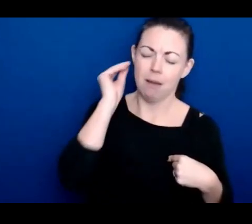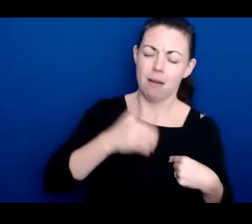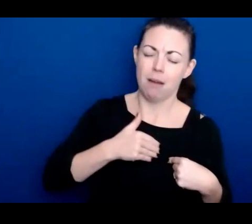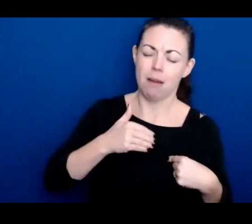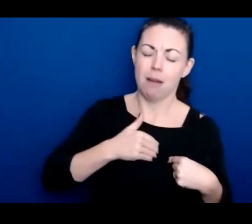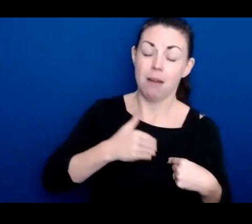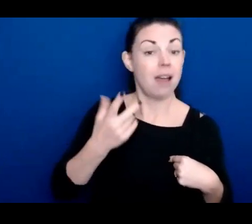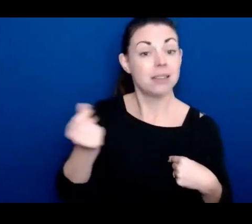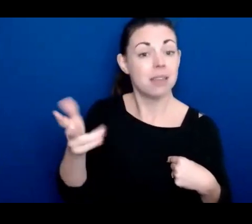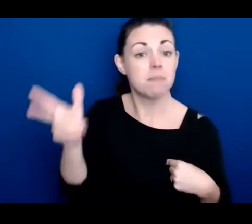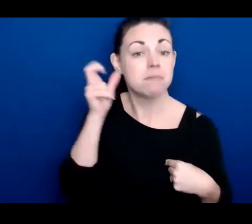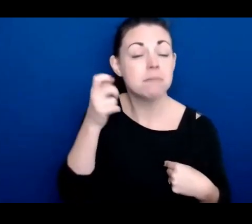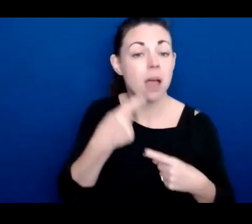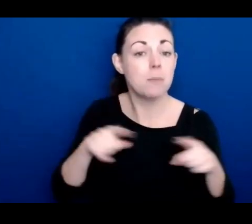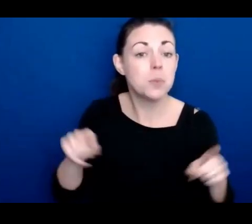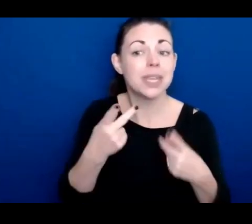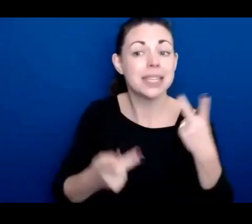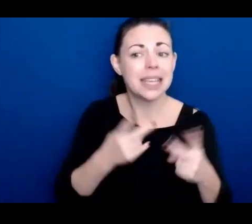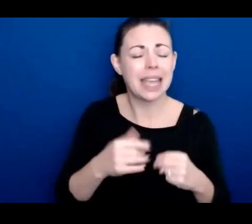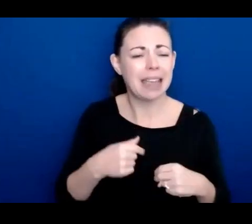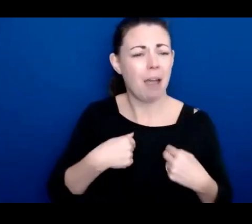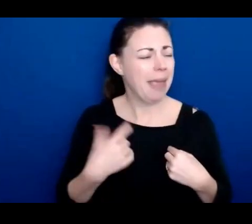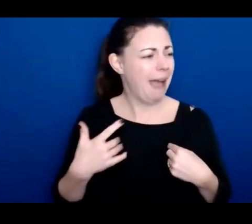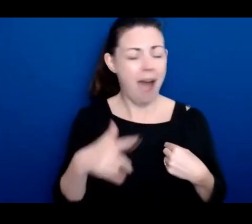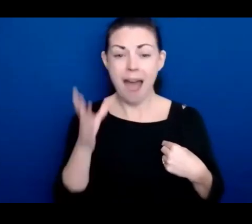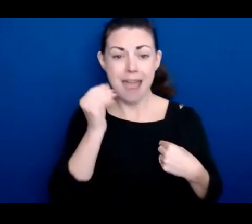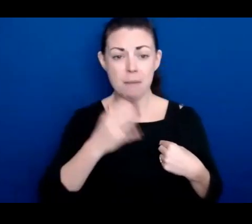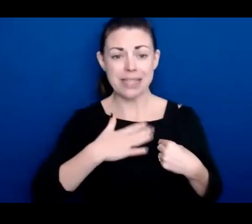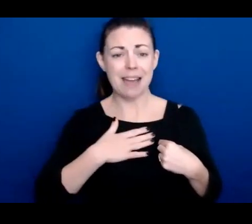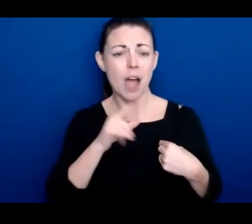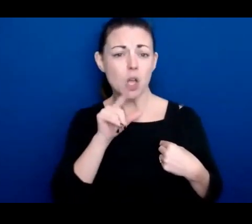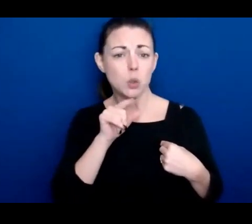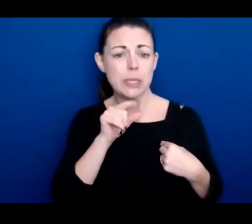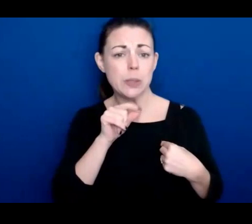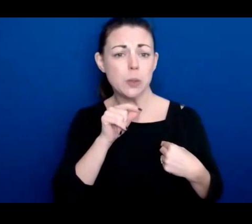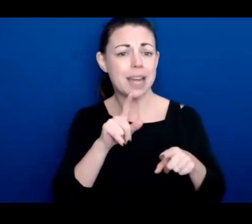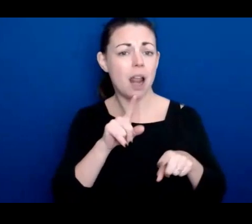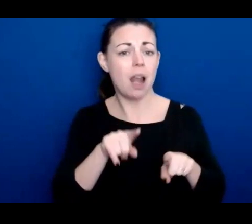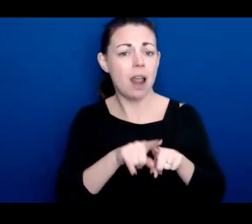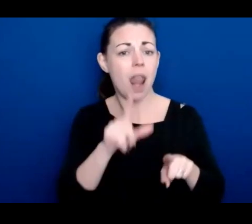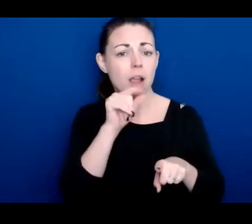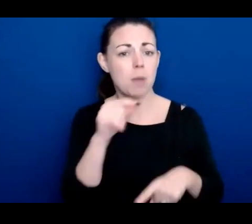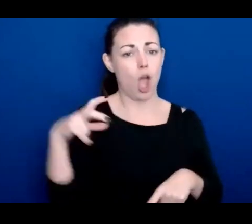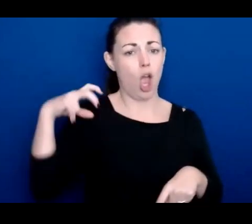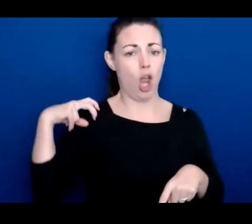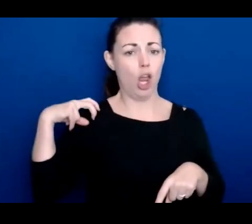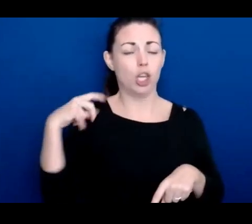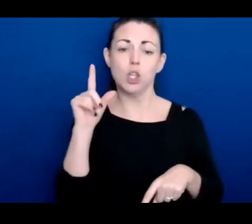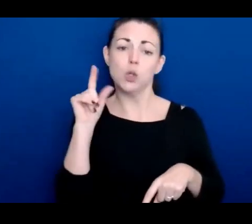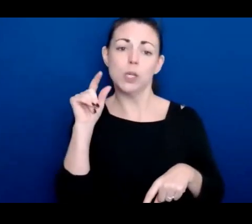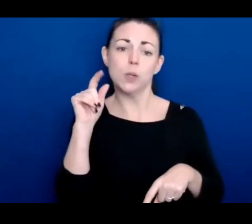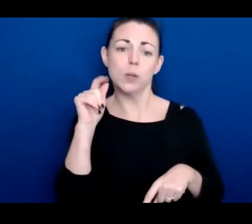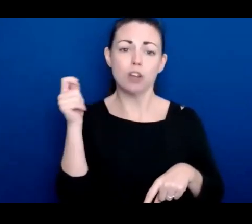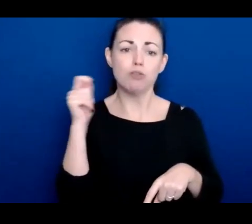singing. I also hear little tweeting noise. There's always a little bird sat on my shoulder and it's tweeting away along with the tinnitus.